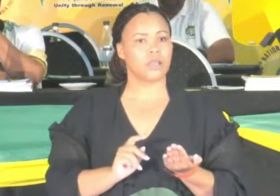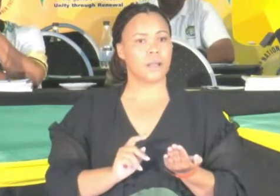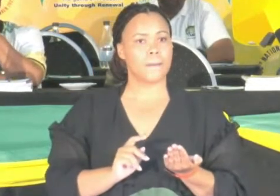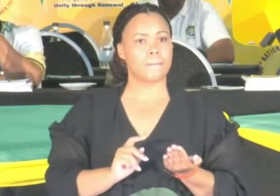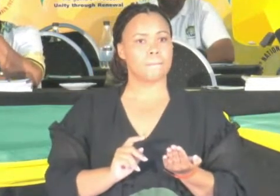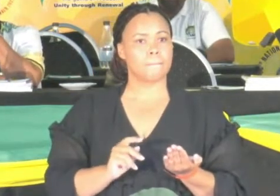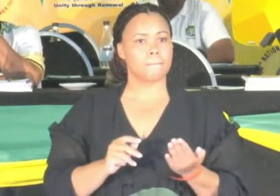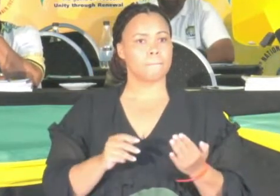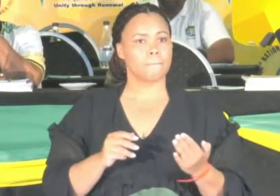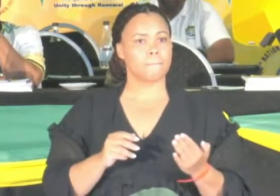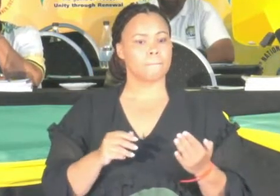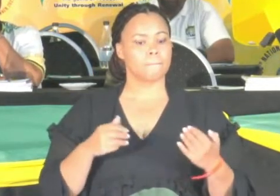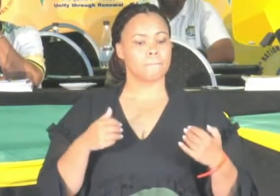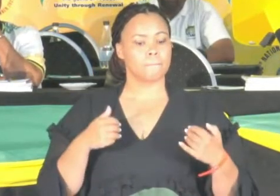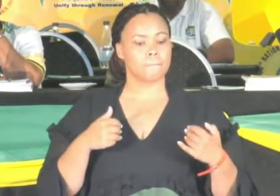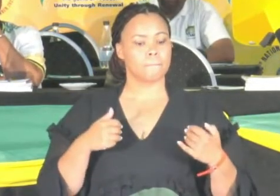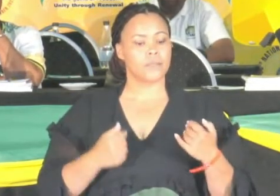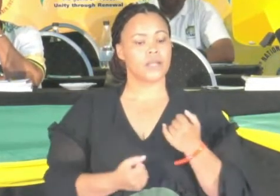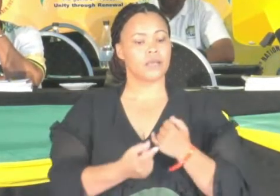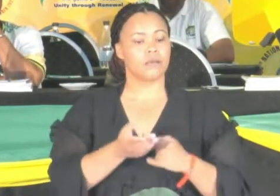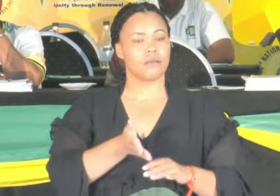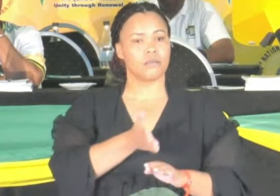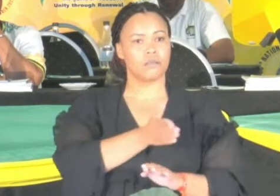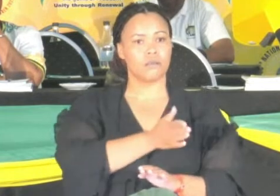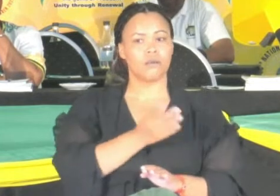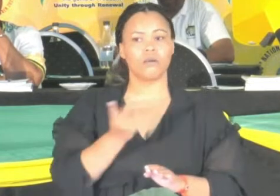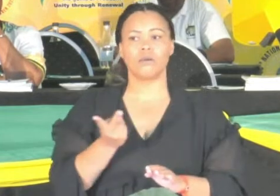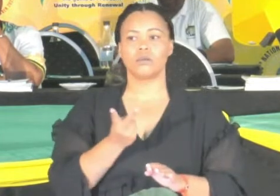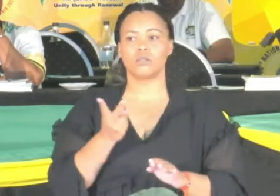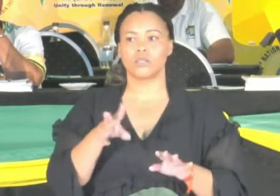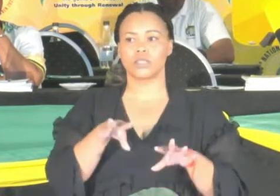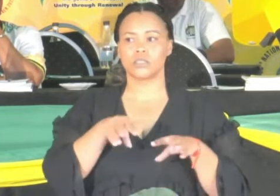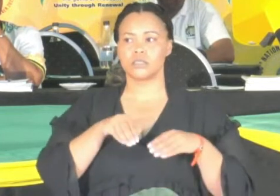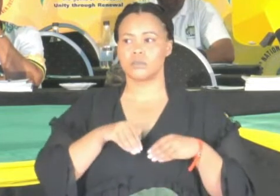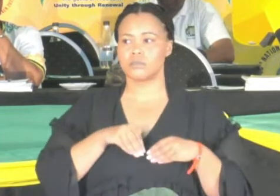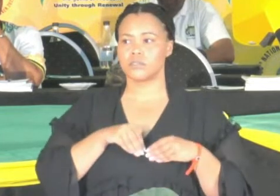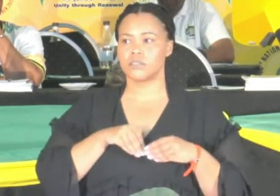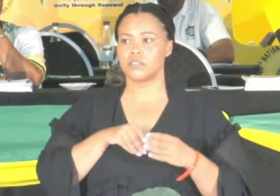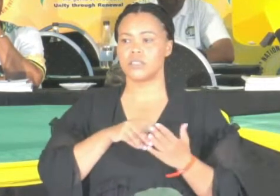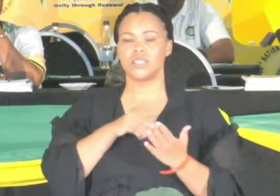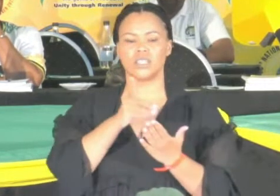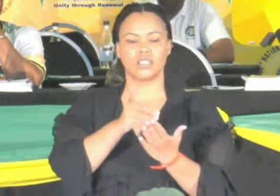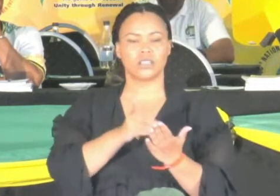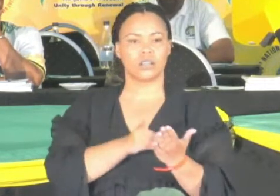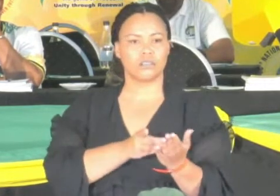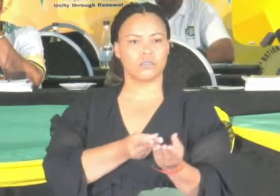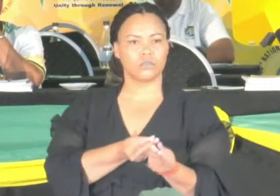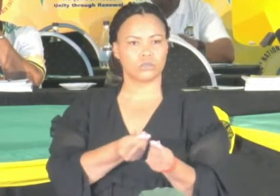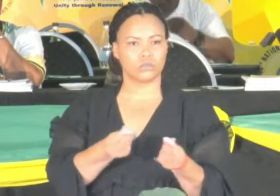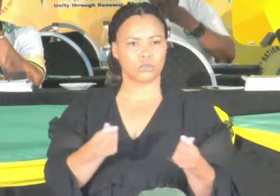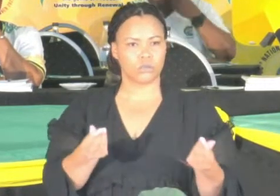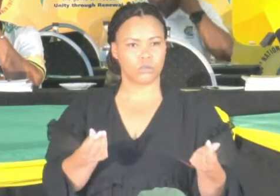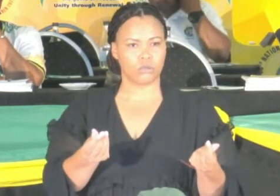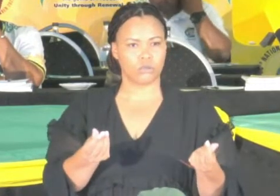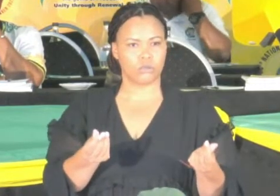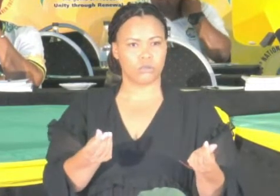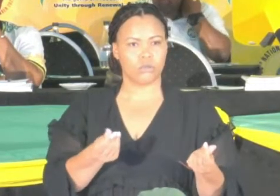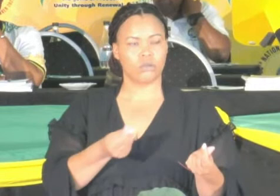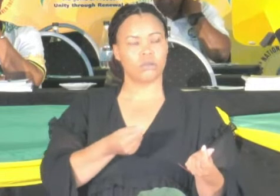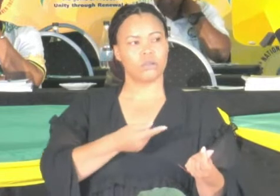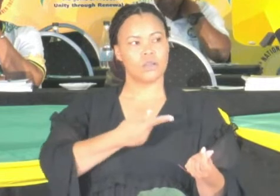conference, and also to adopt the draft resolutions that